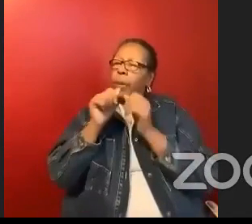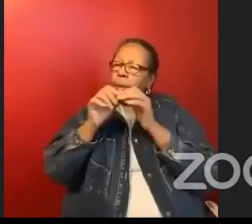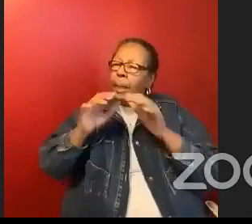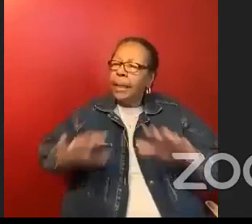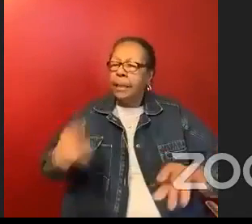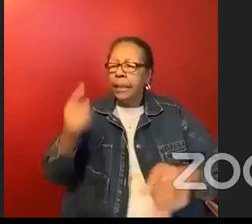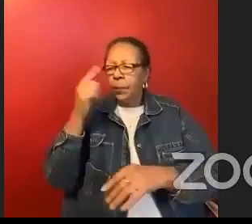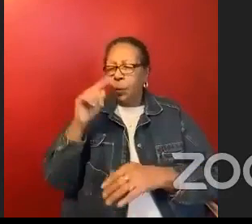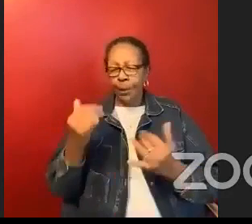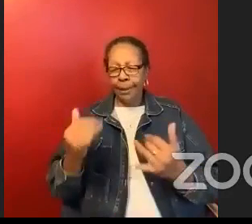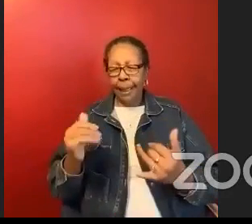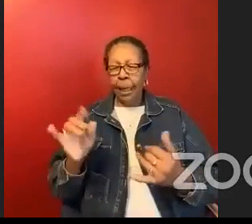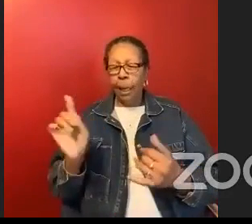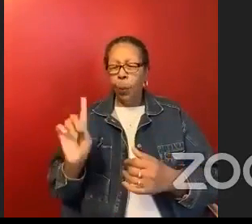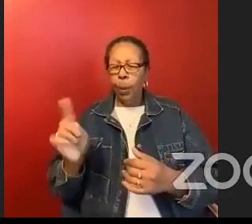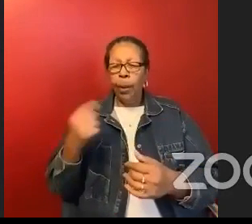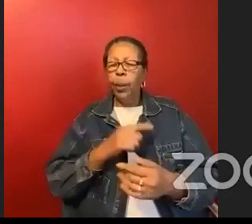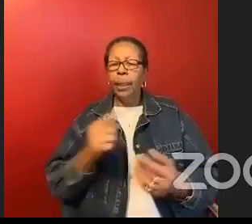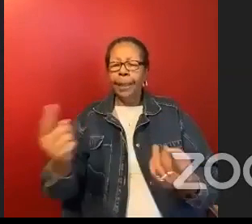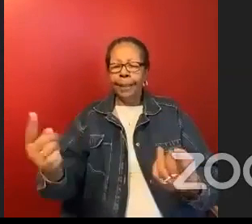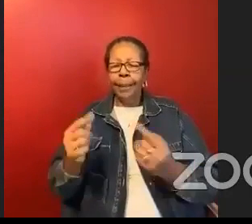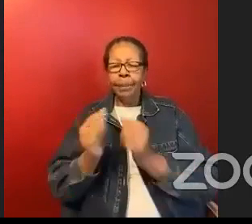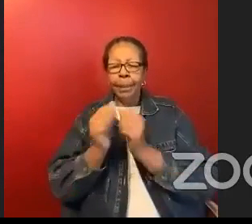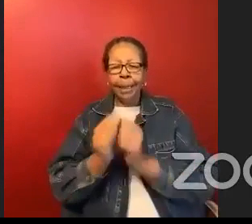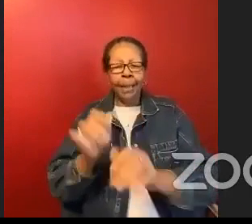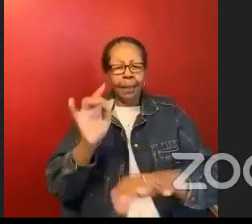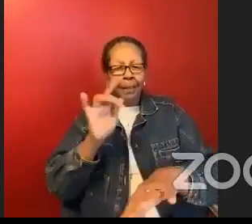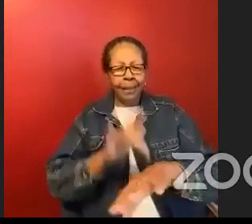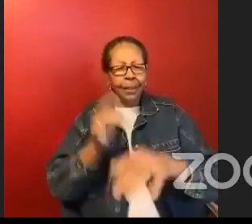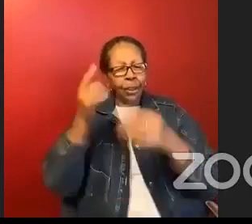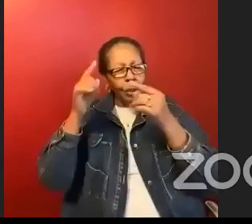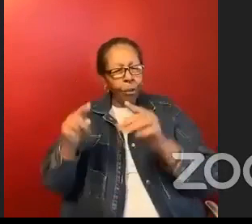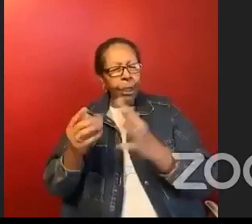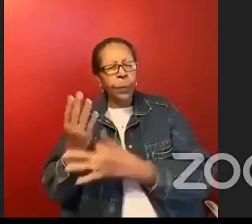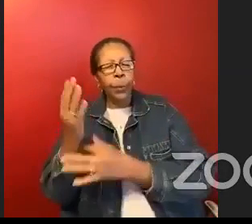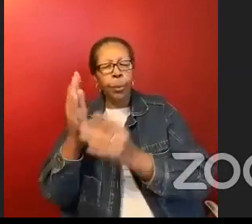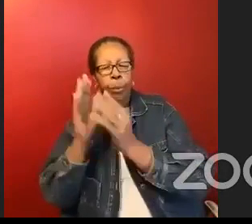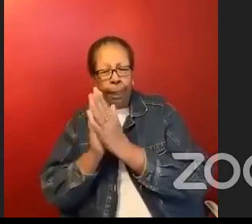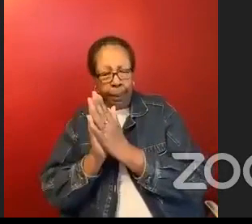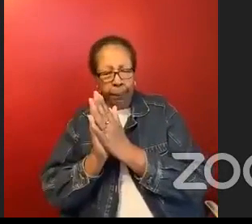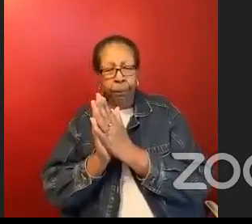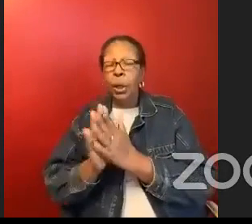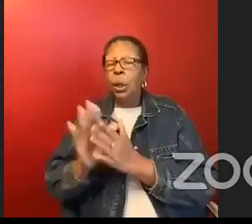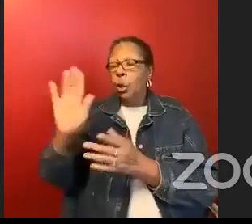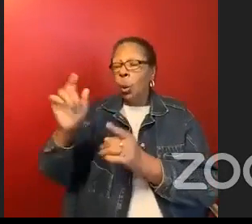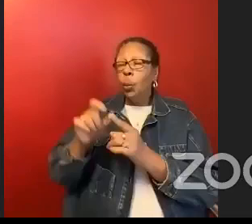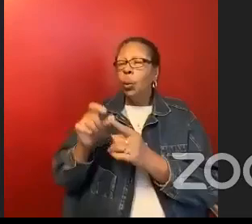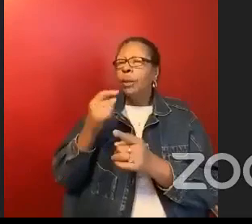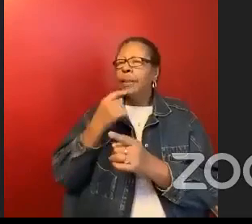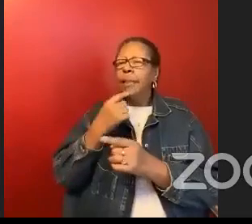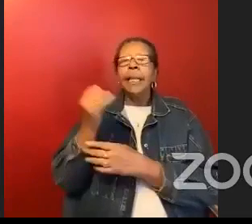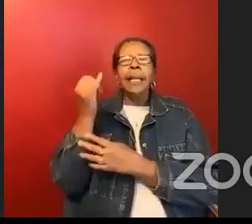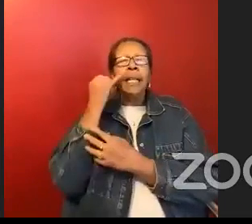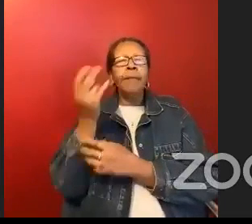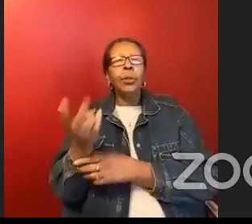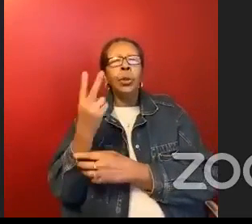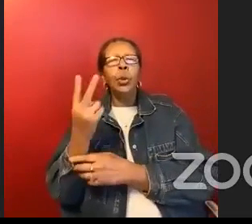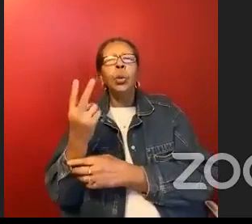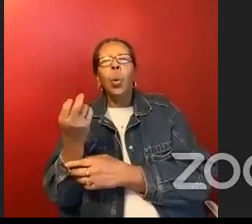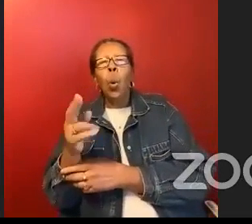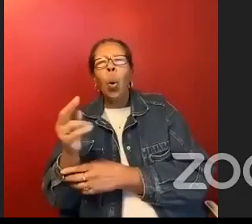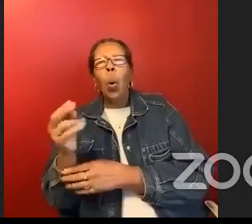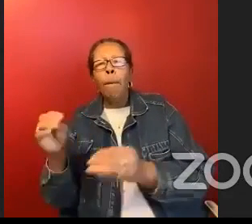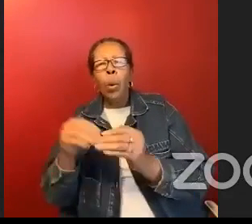we can come together, touch and agree in prayer. And your word says, if any two of you shall touch and agree on earth